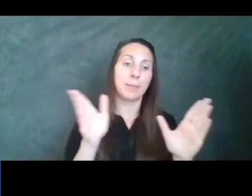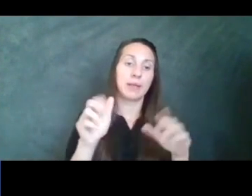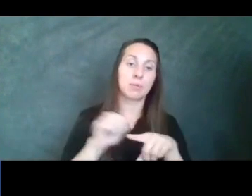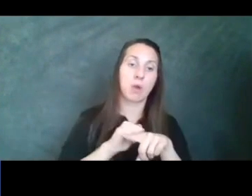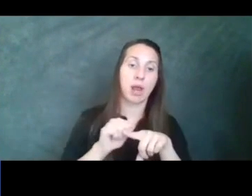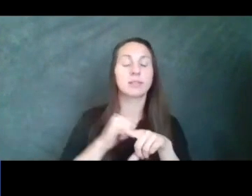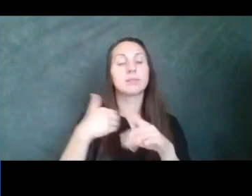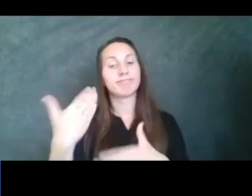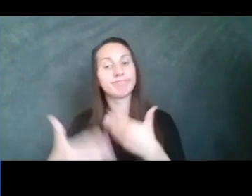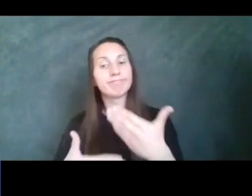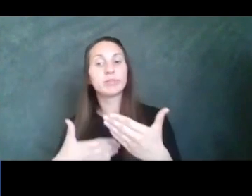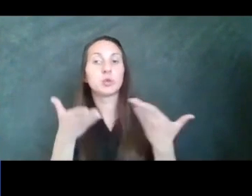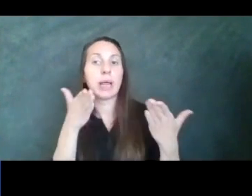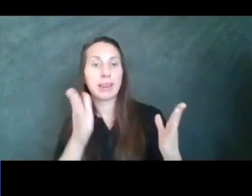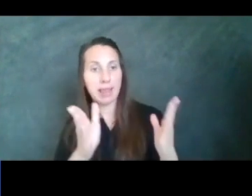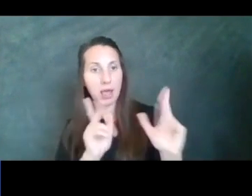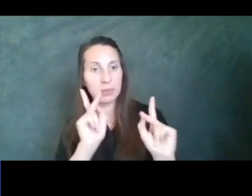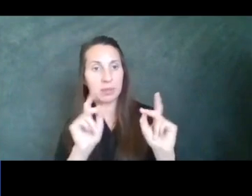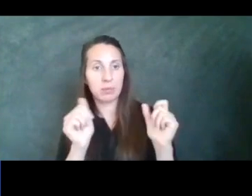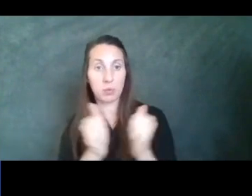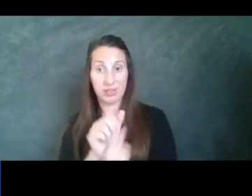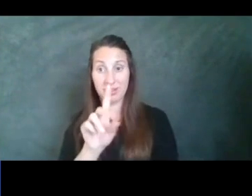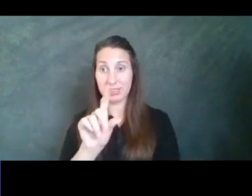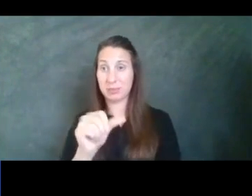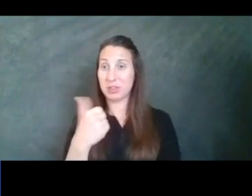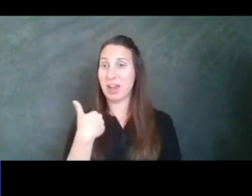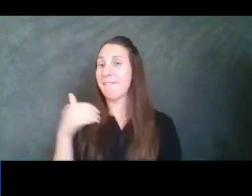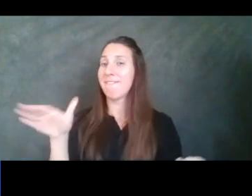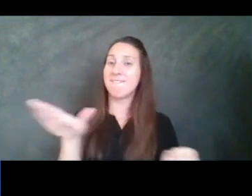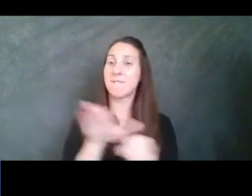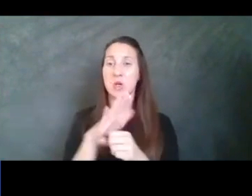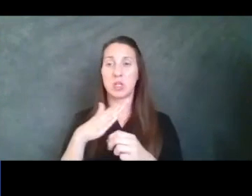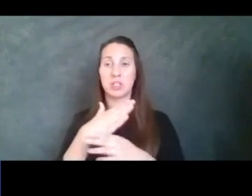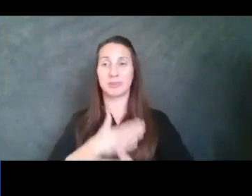equal enjoyment of goods and services.